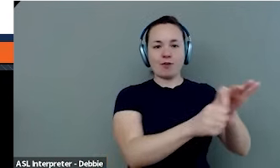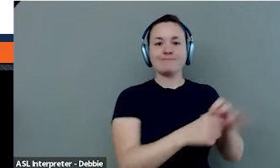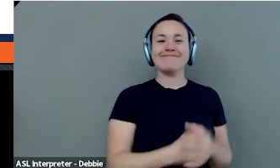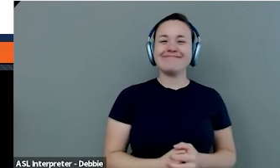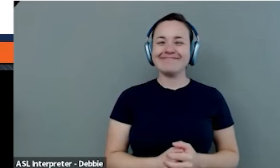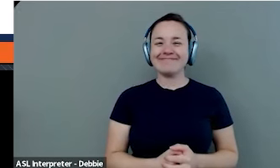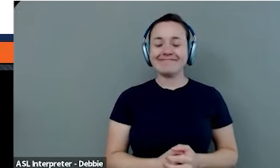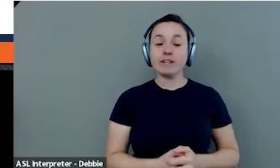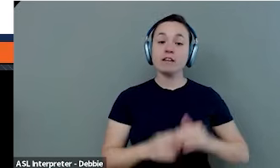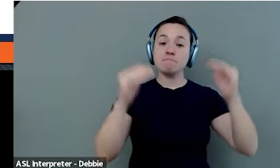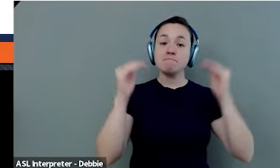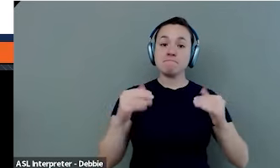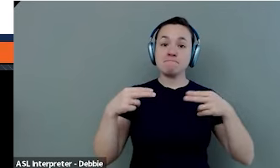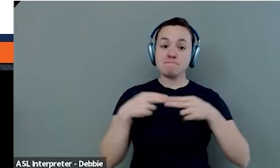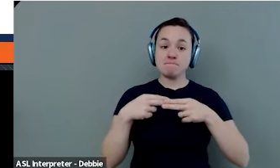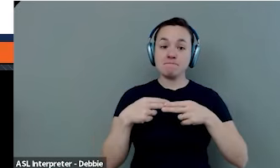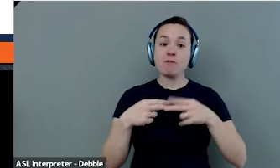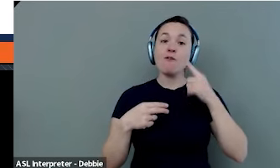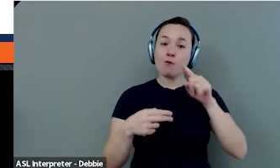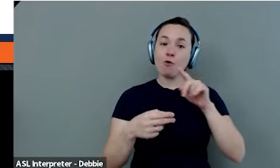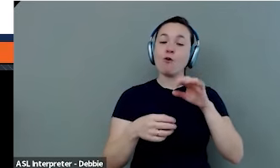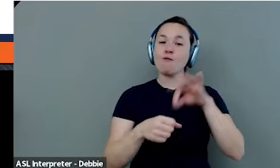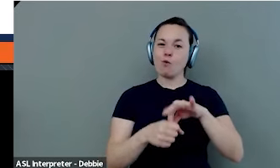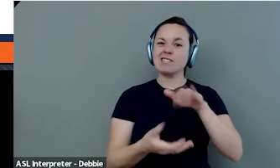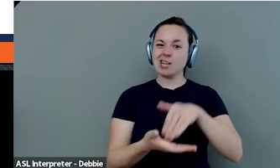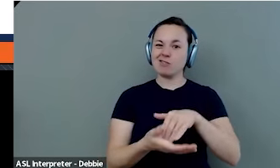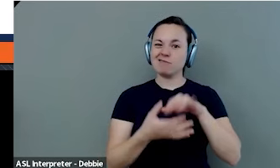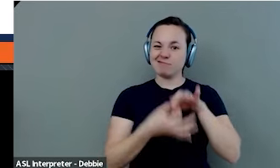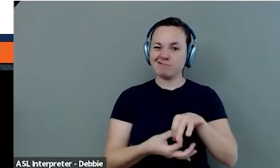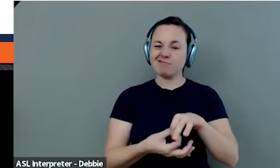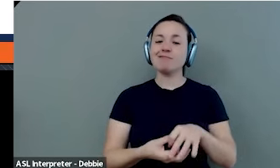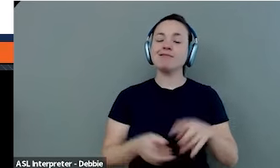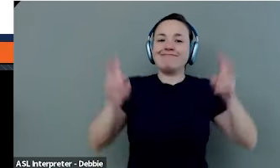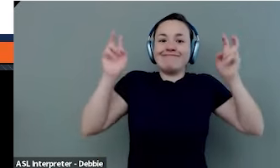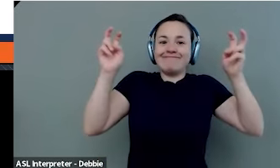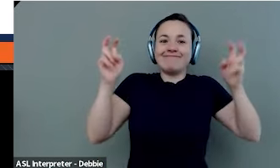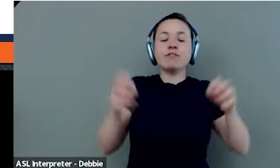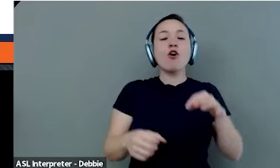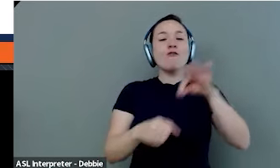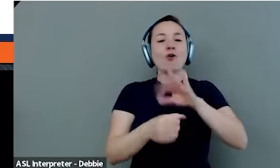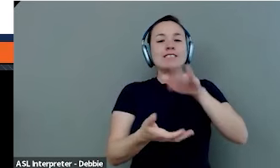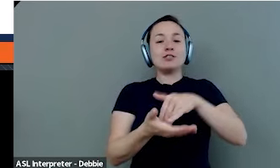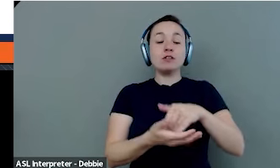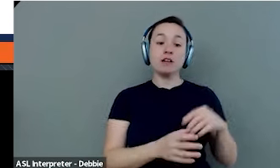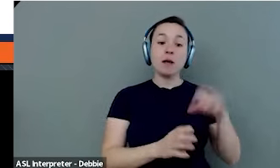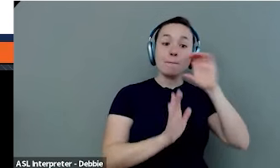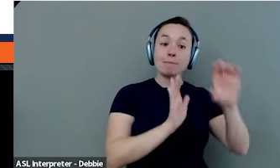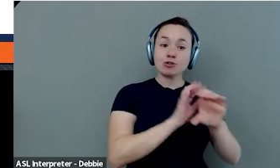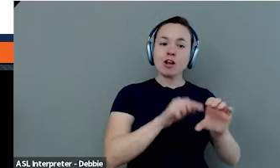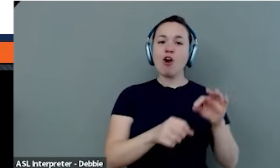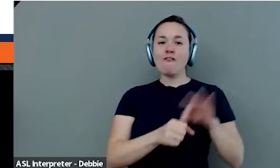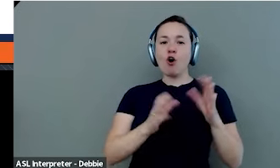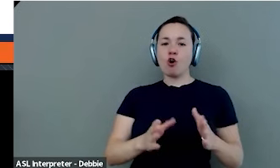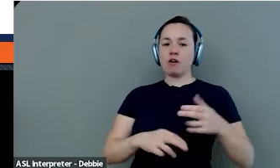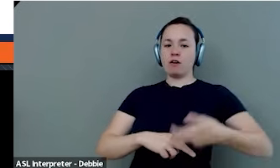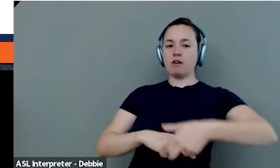And this is a second slide with regard to vote centers. It is titled Vote Centers and has an image of a voter sitting in a chair in